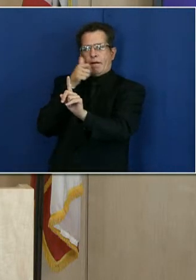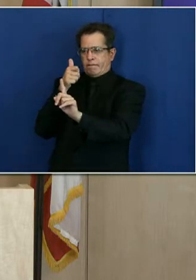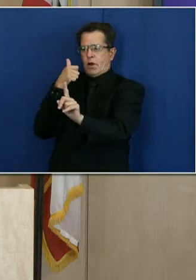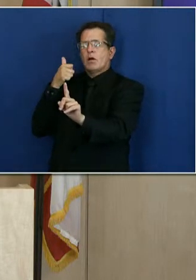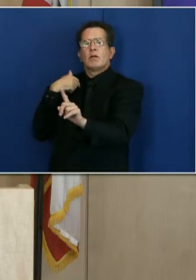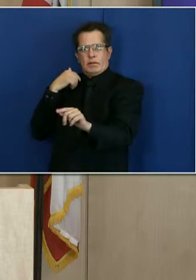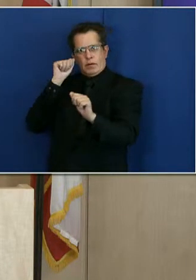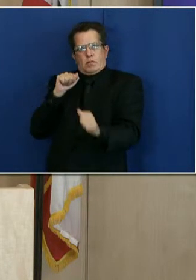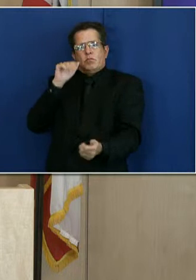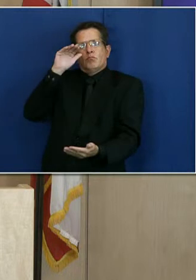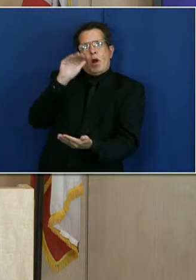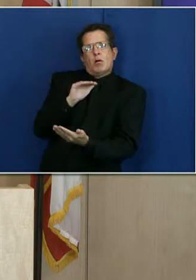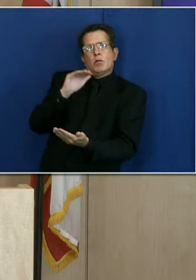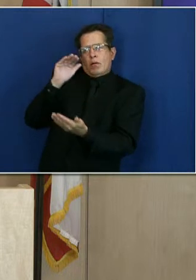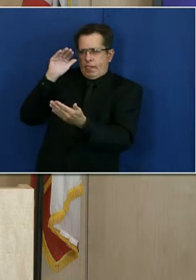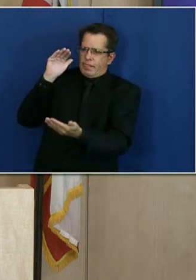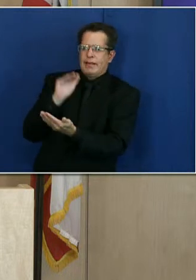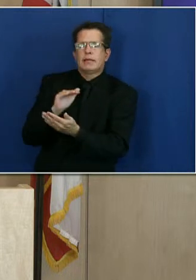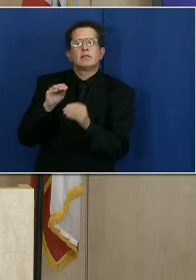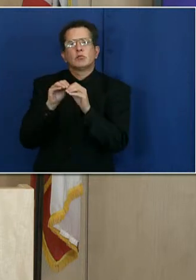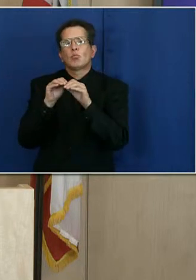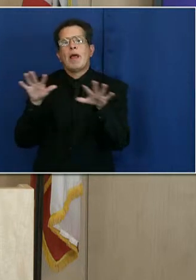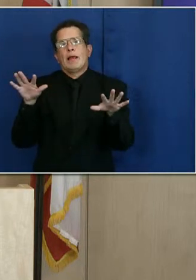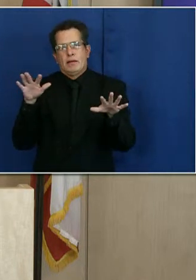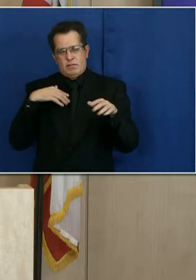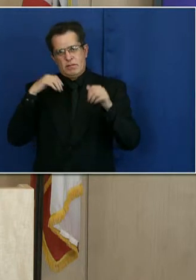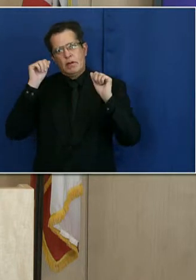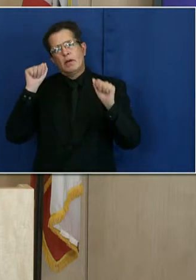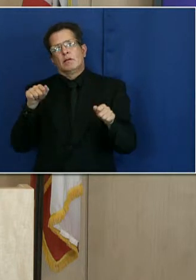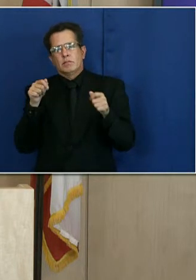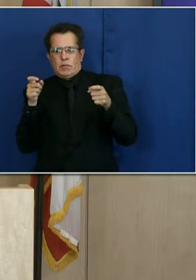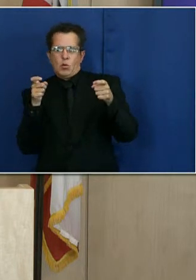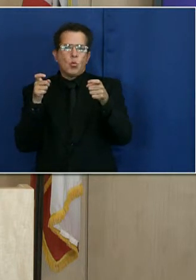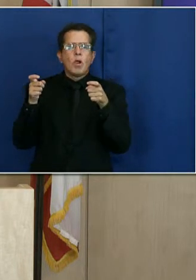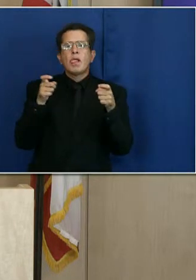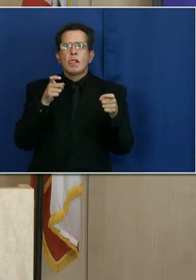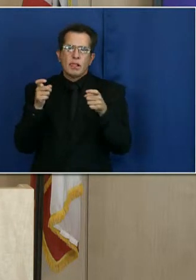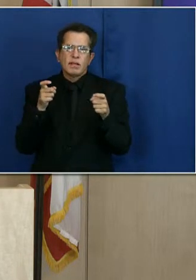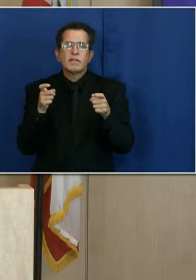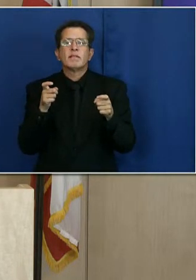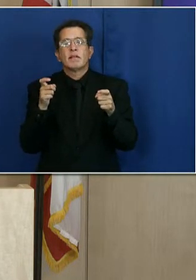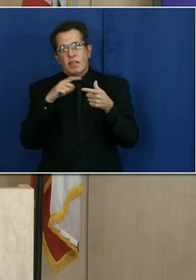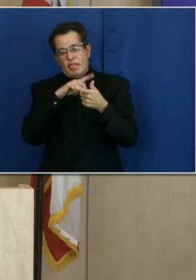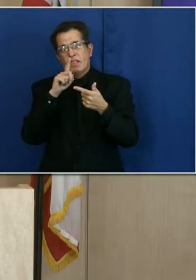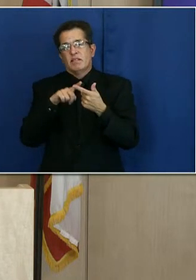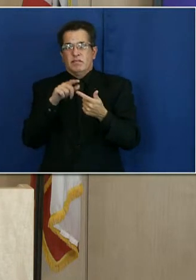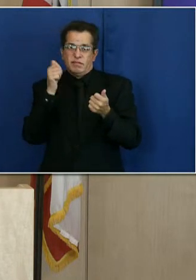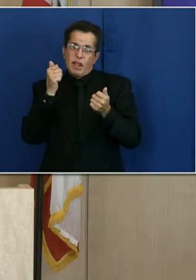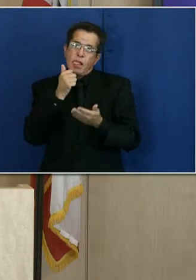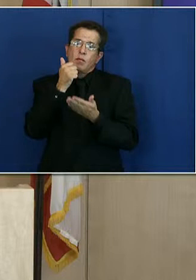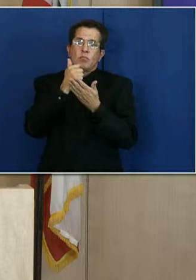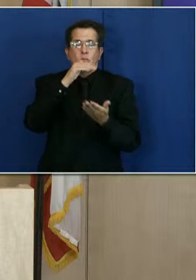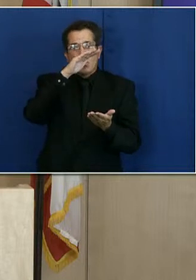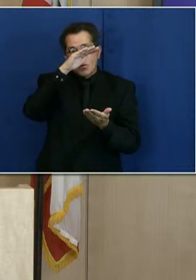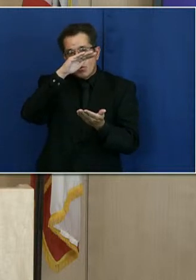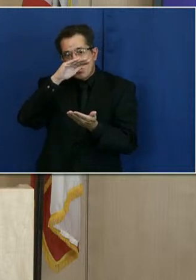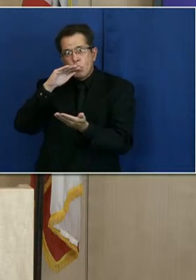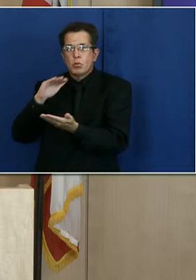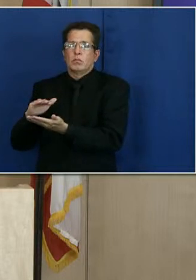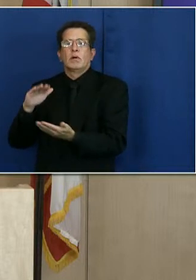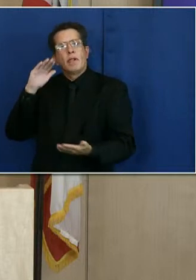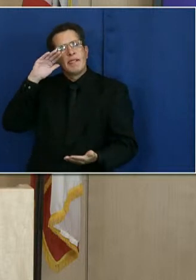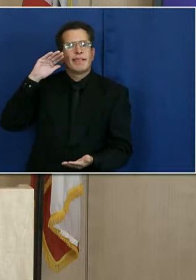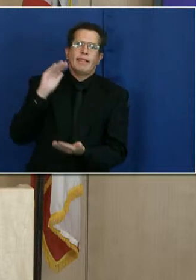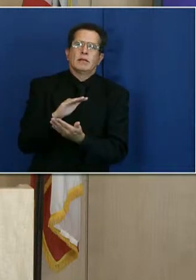really get our arms around this and help to continue to flatten the curve or decrease the spread